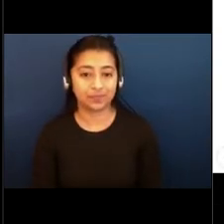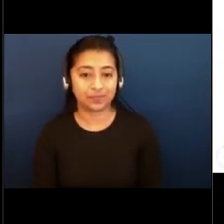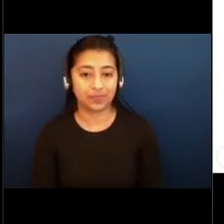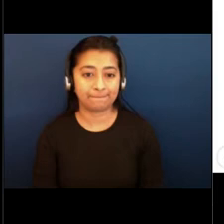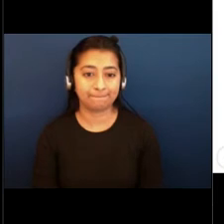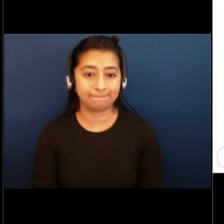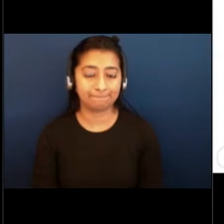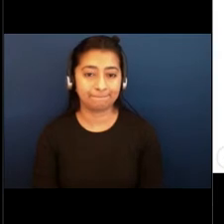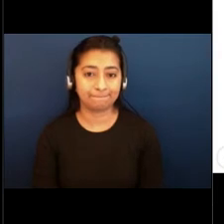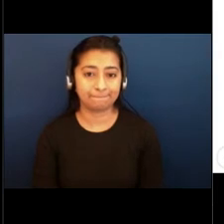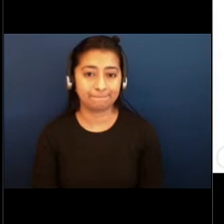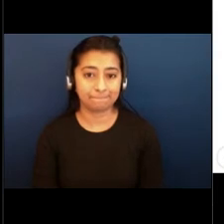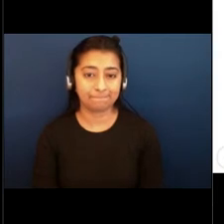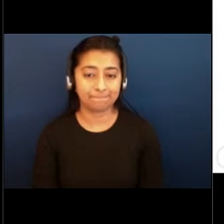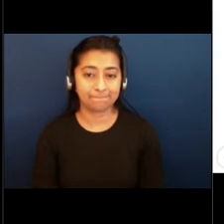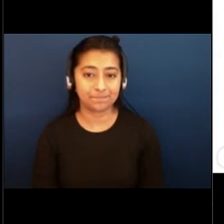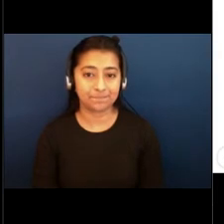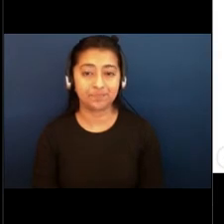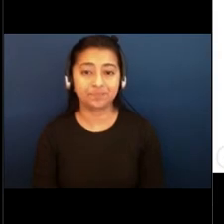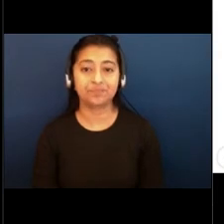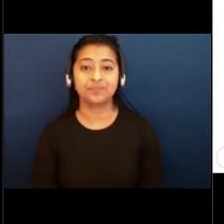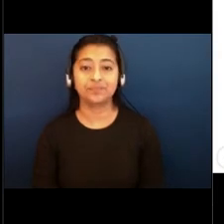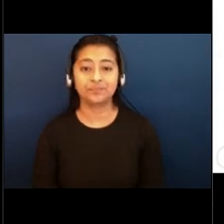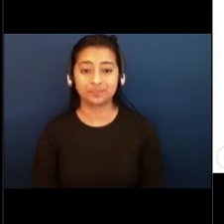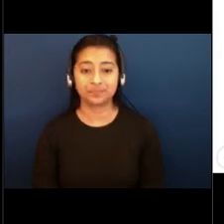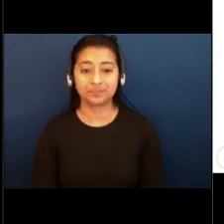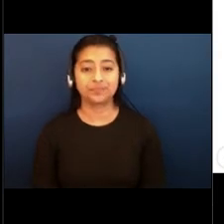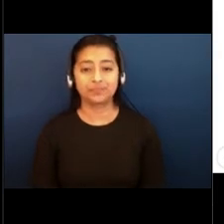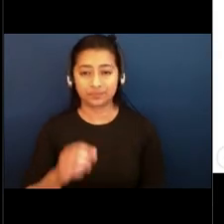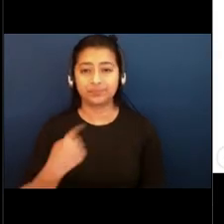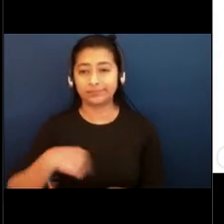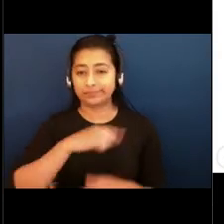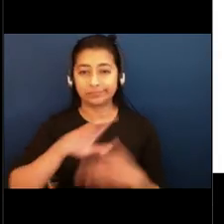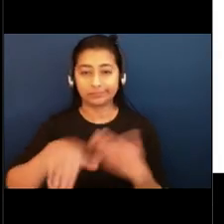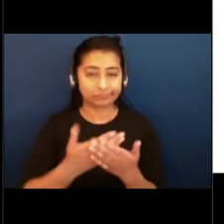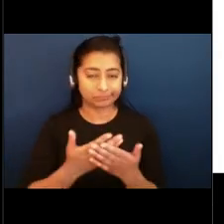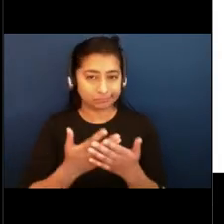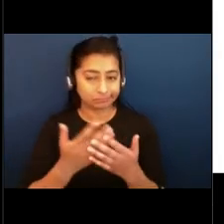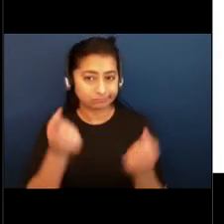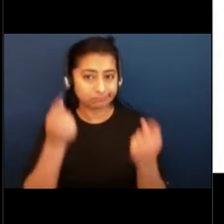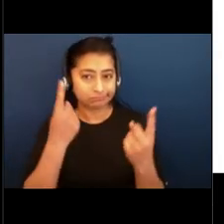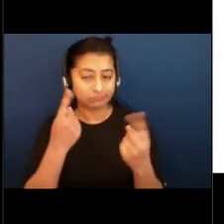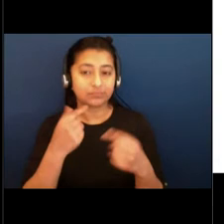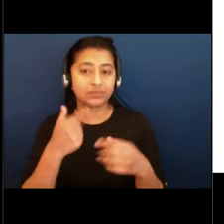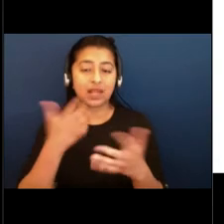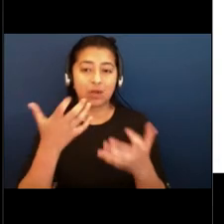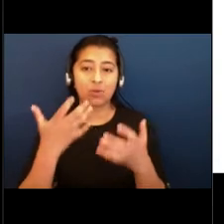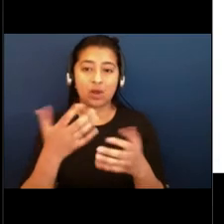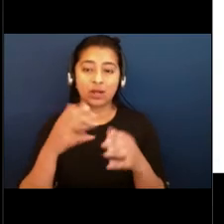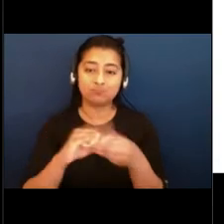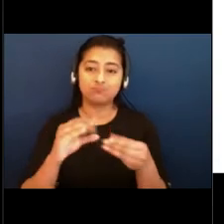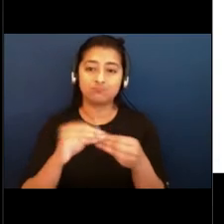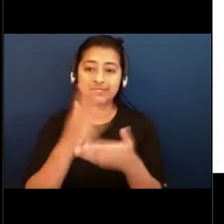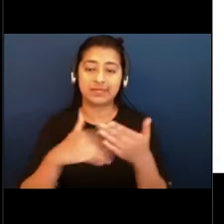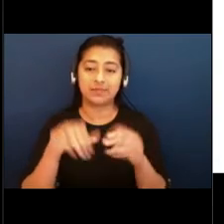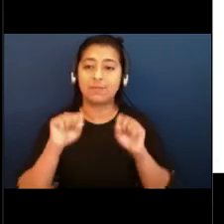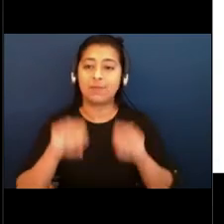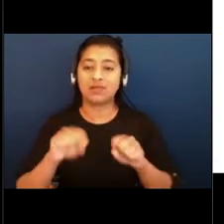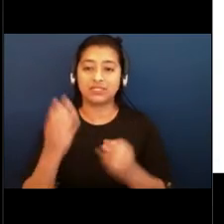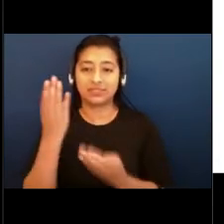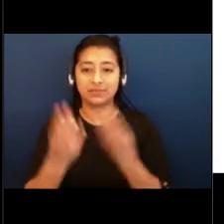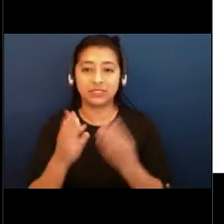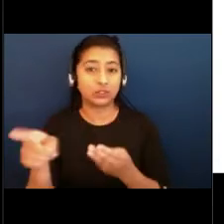So with our shared preliminaries, so we all are on the same page, I want to talk about some of the possible submissions that you